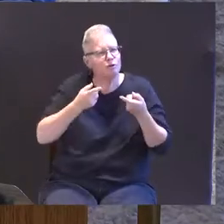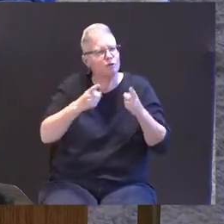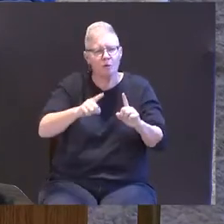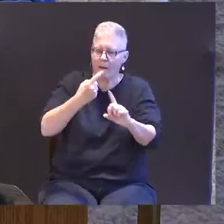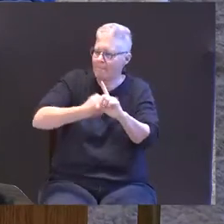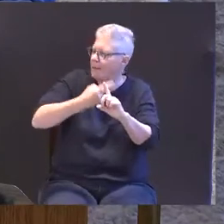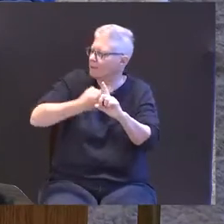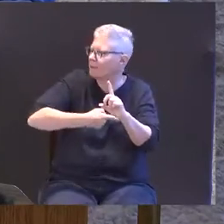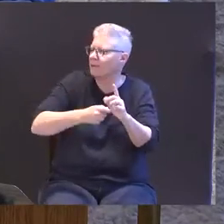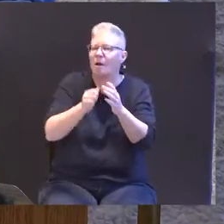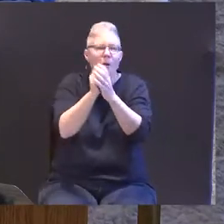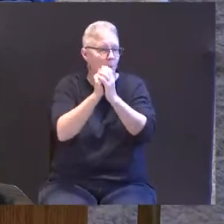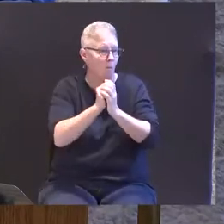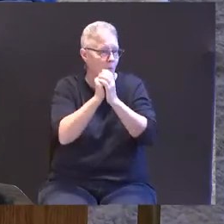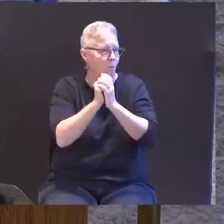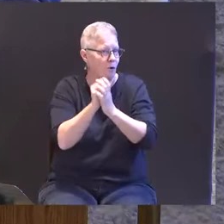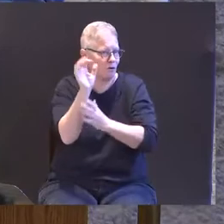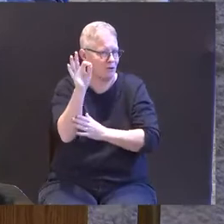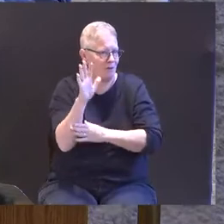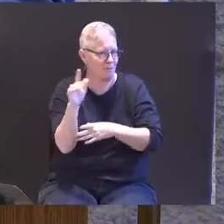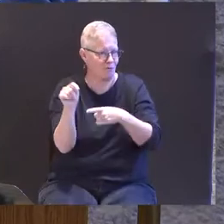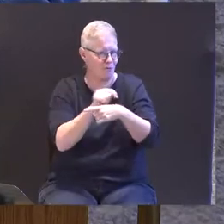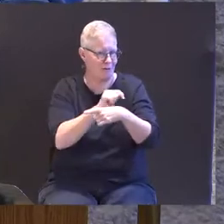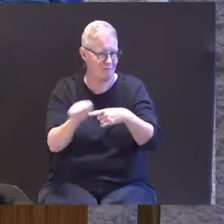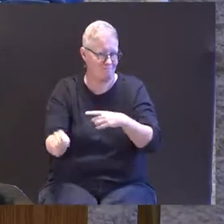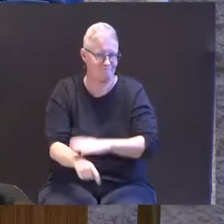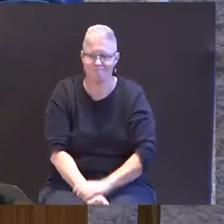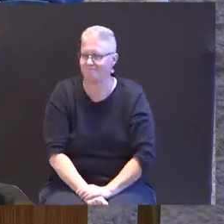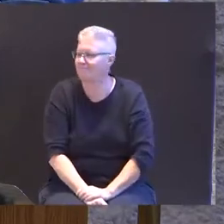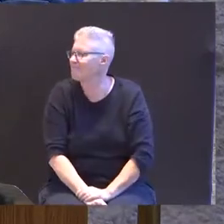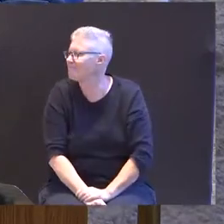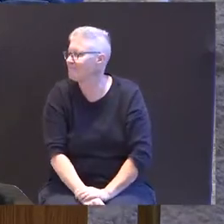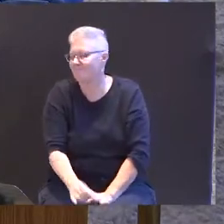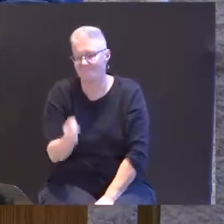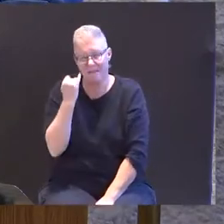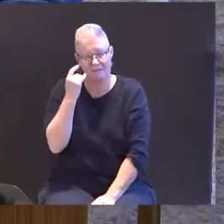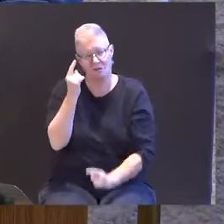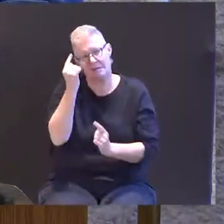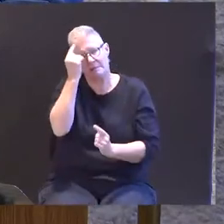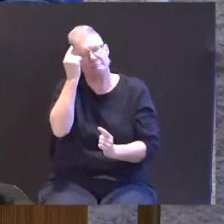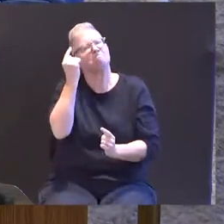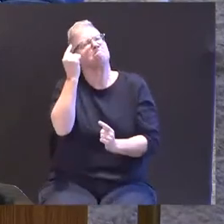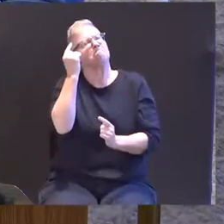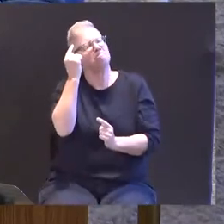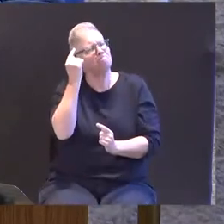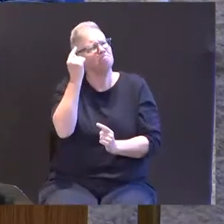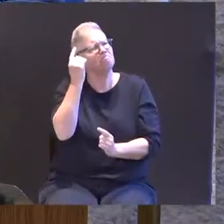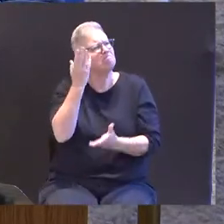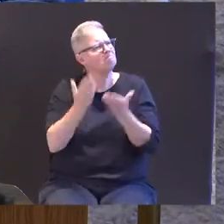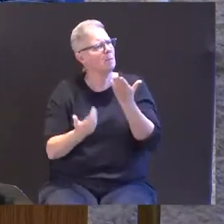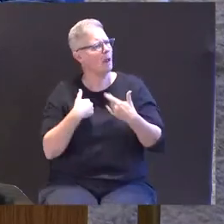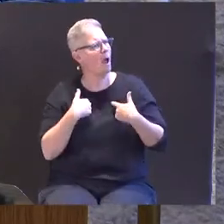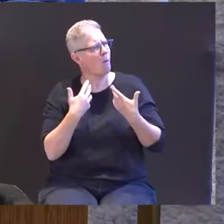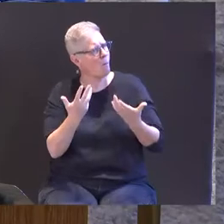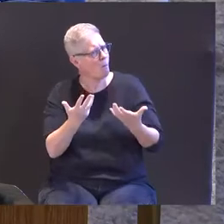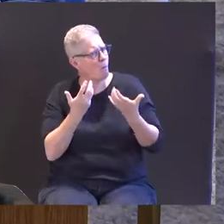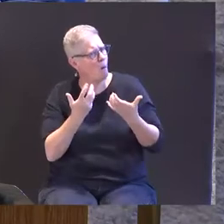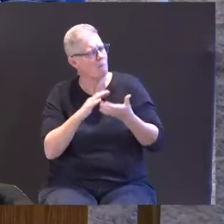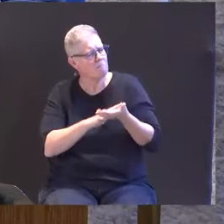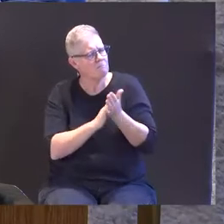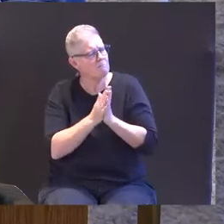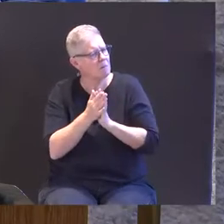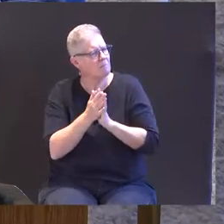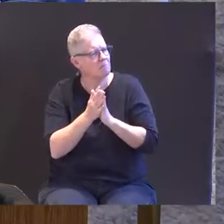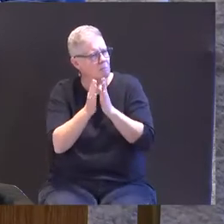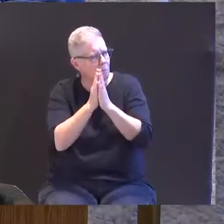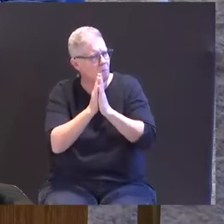our monthly prayer chaplain training. So if the thought of becoming a prayer chaplain seems like a heart-centered calling for